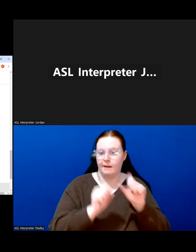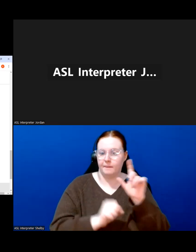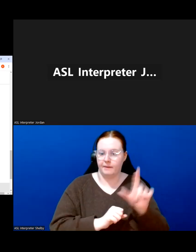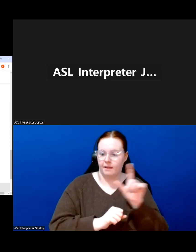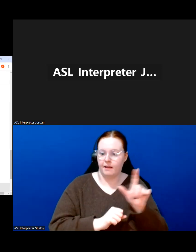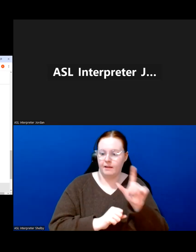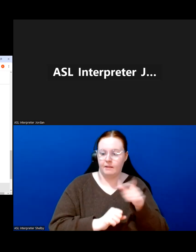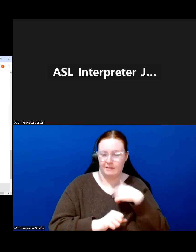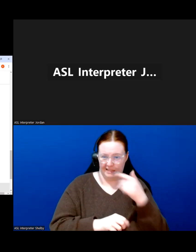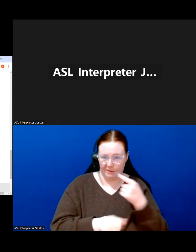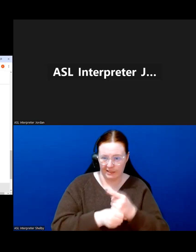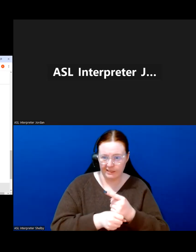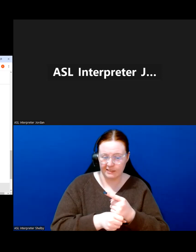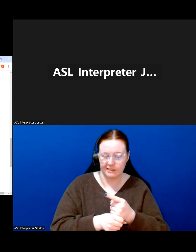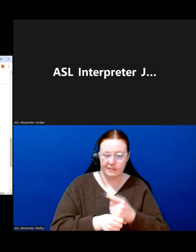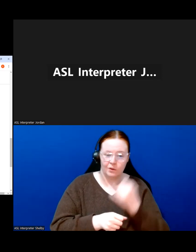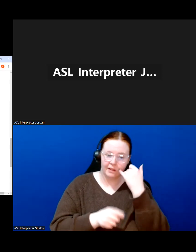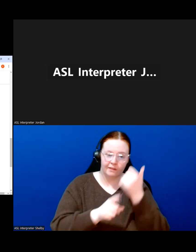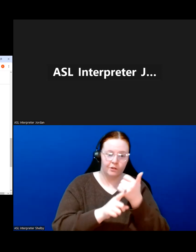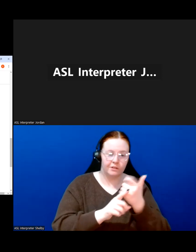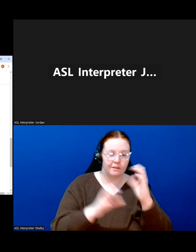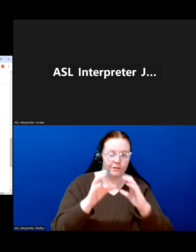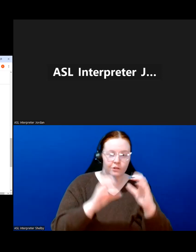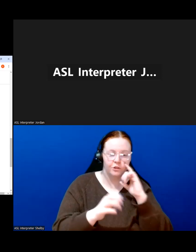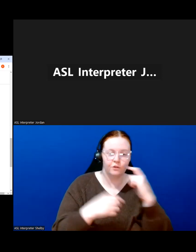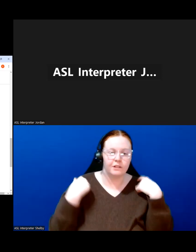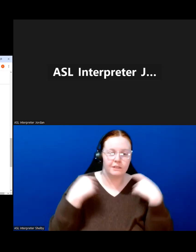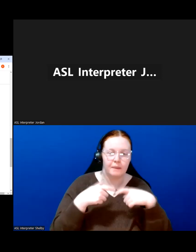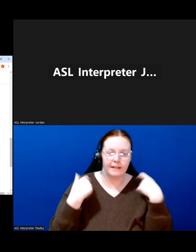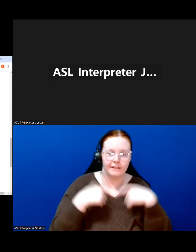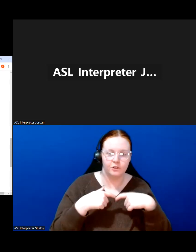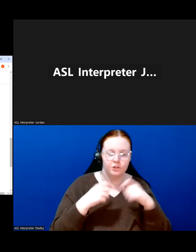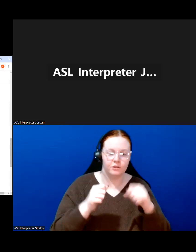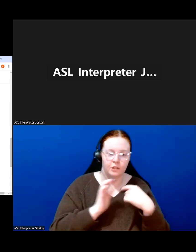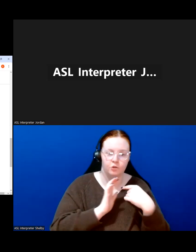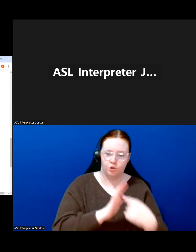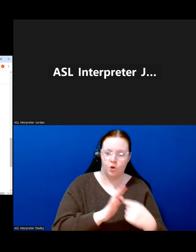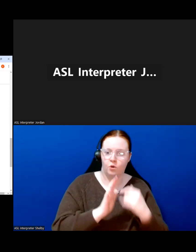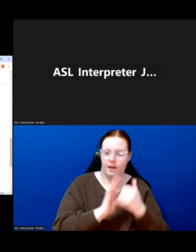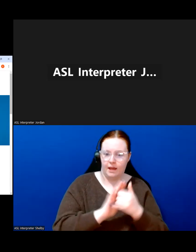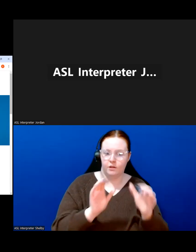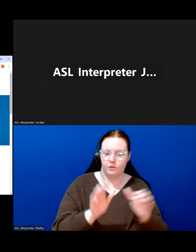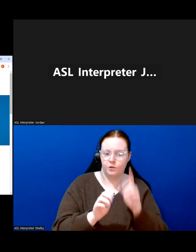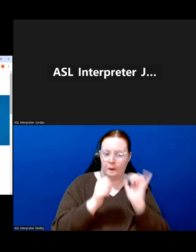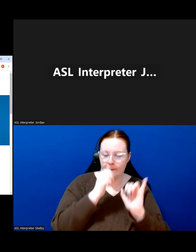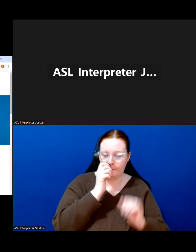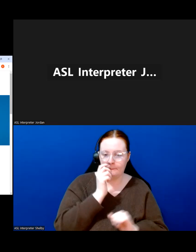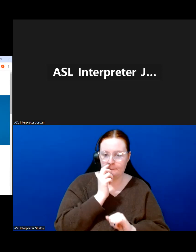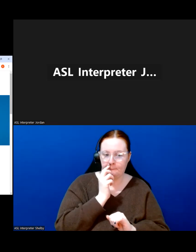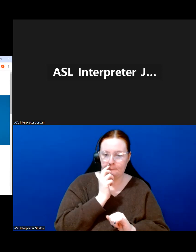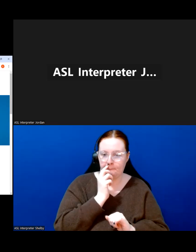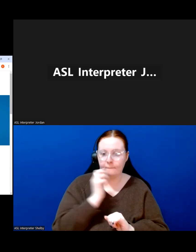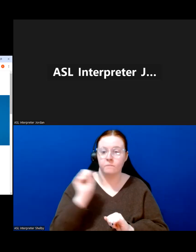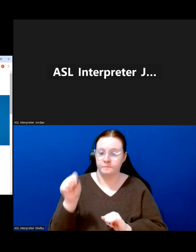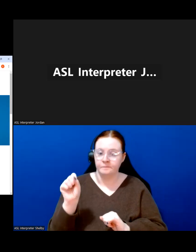for Spanish Yeah. courses, would you be able to show everybody how that was done? And Yeah, for sure. And there's also another thing that you